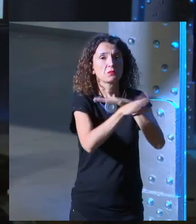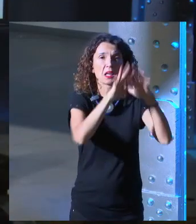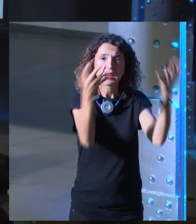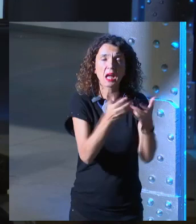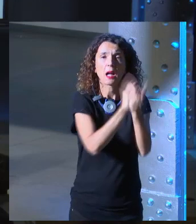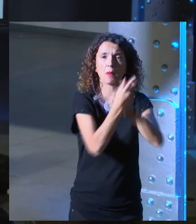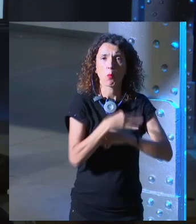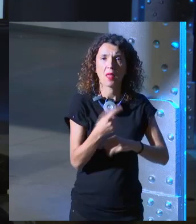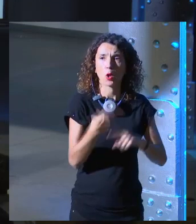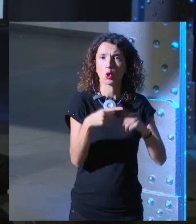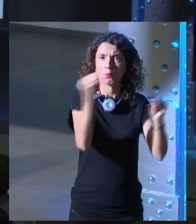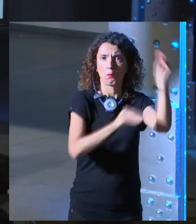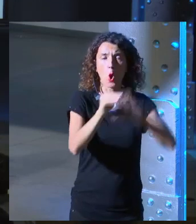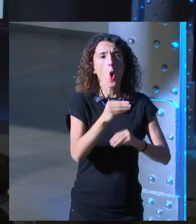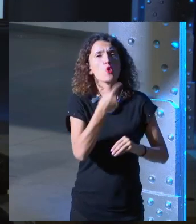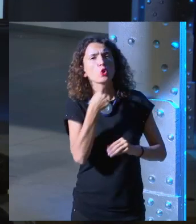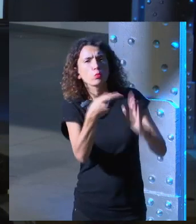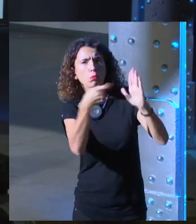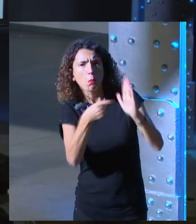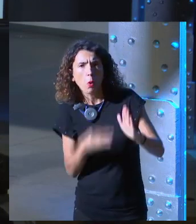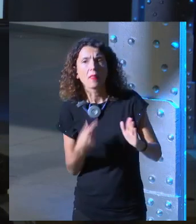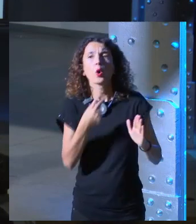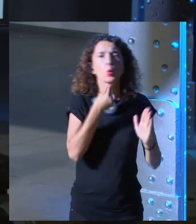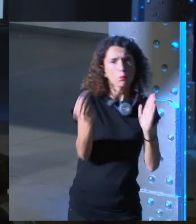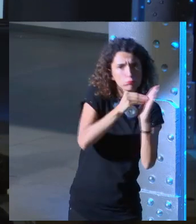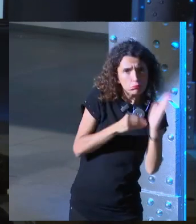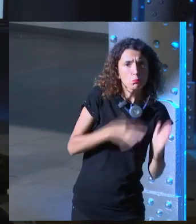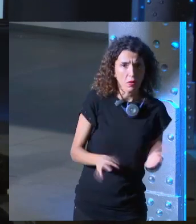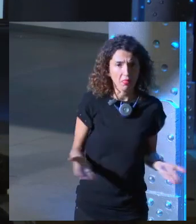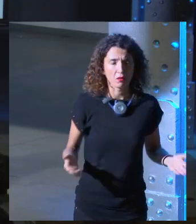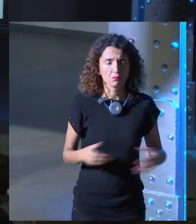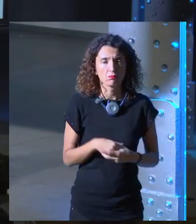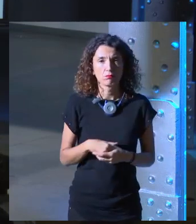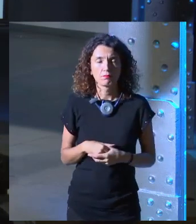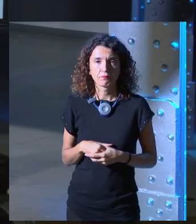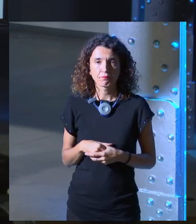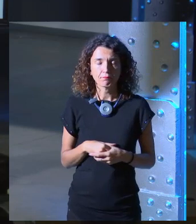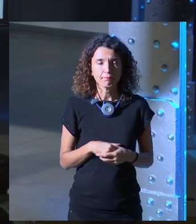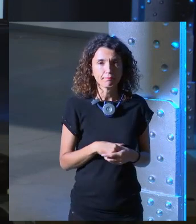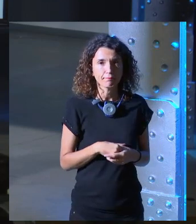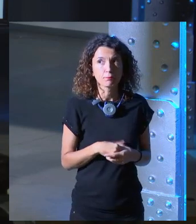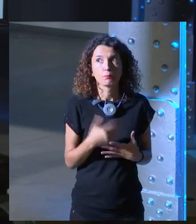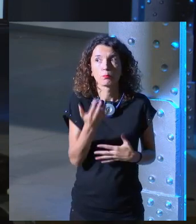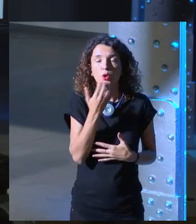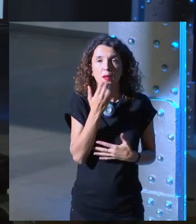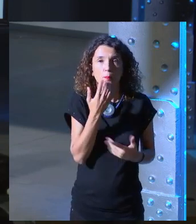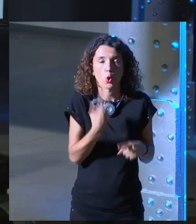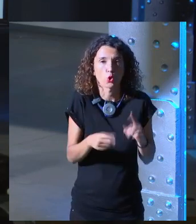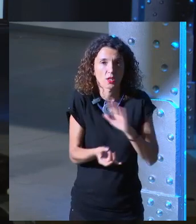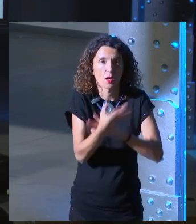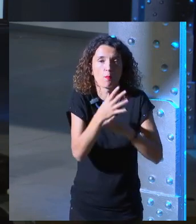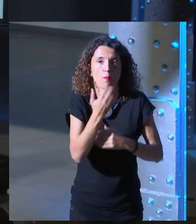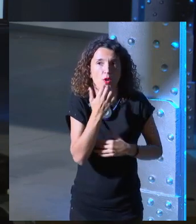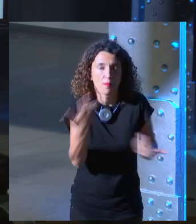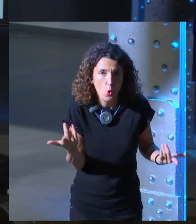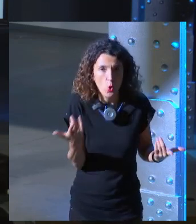little unsettling, you know, like when Hollywood just takes every character it can think of from literature and shoves them all together in the same movie.